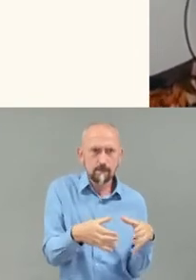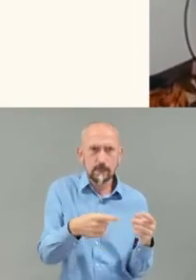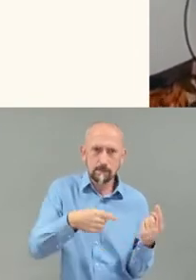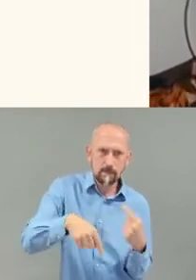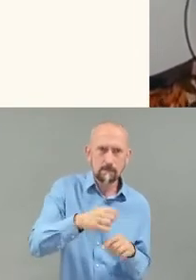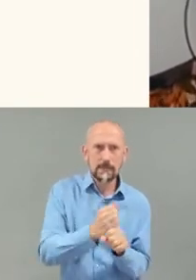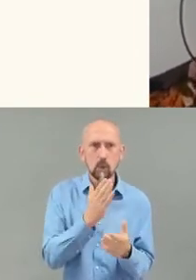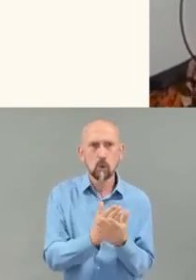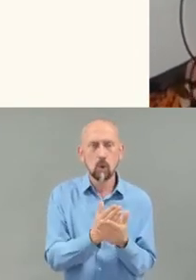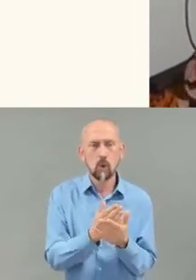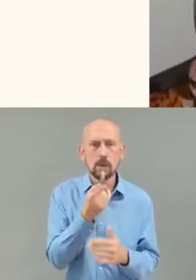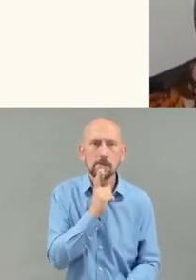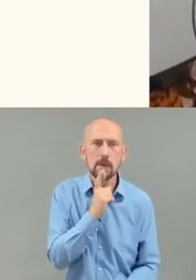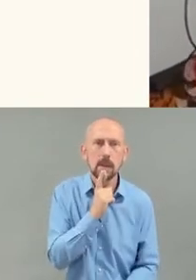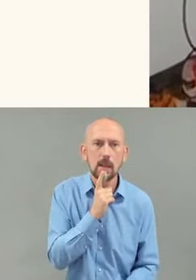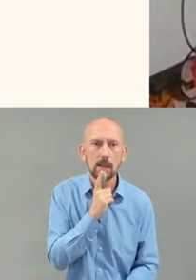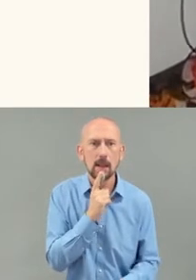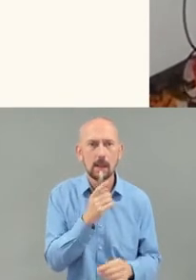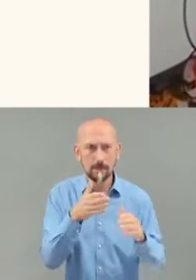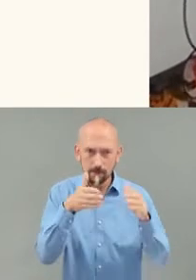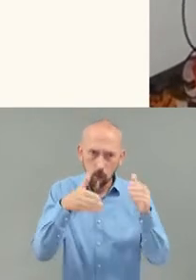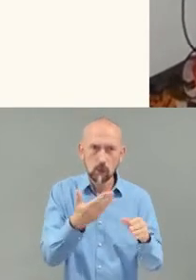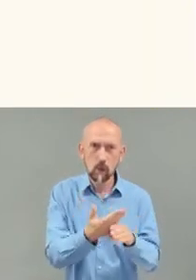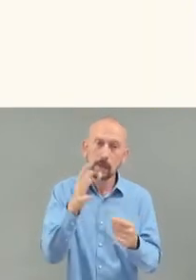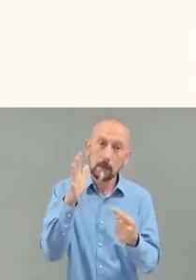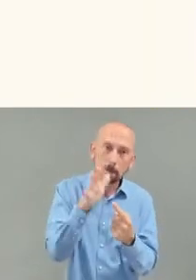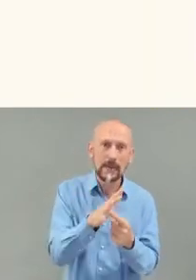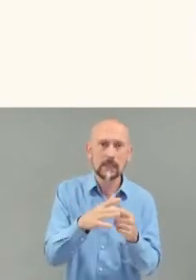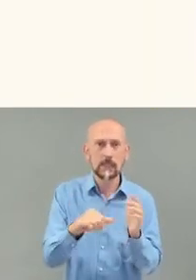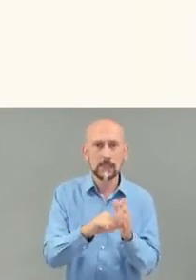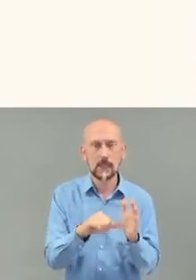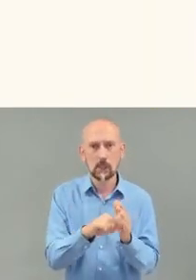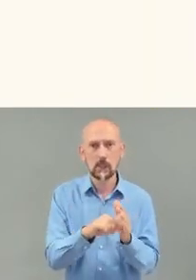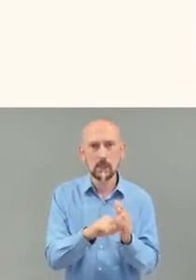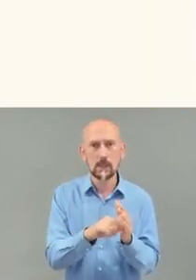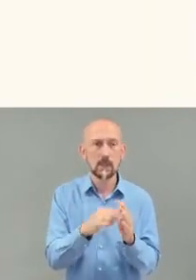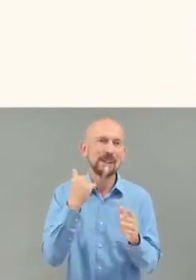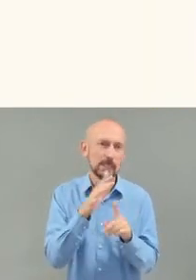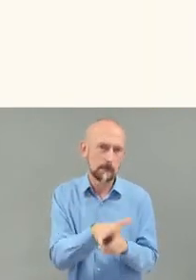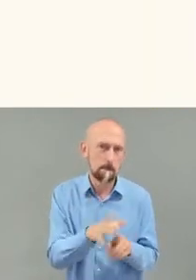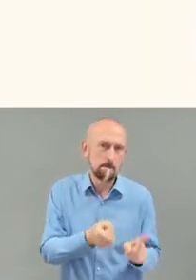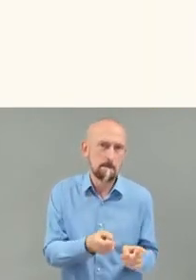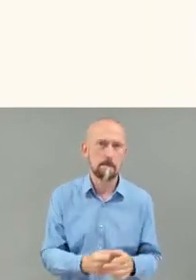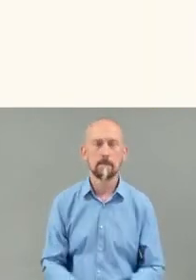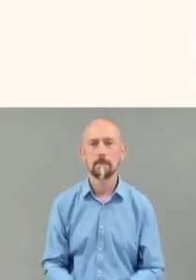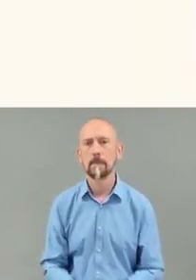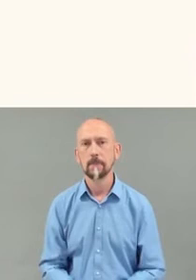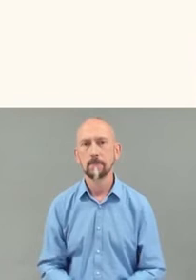main challenge, which is racism within the field. Time, so